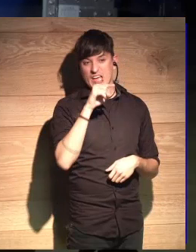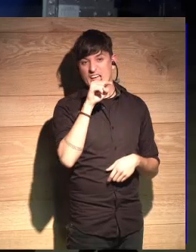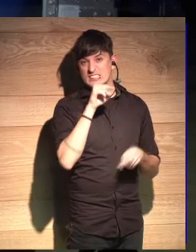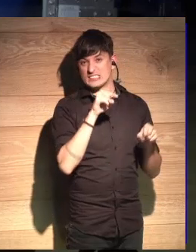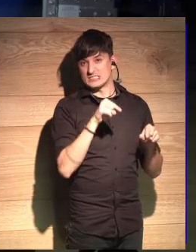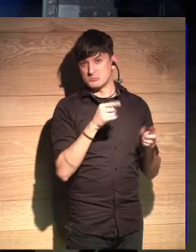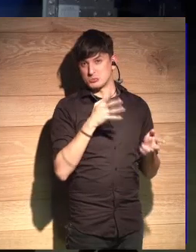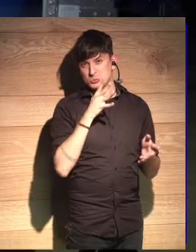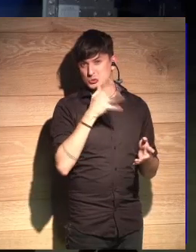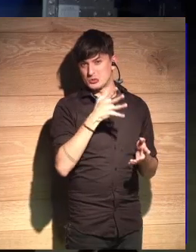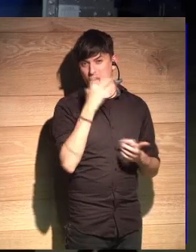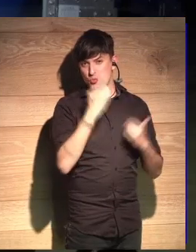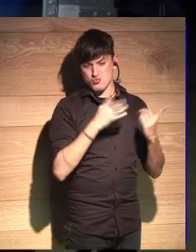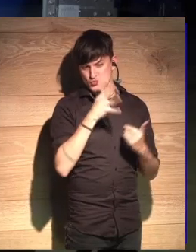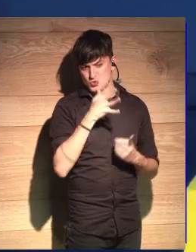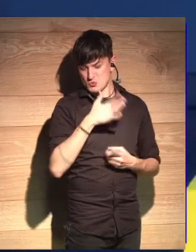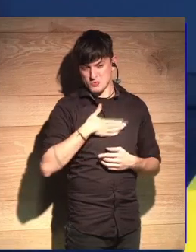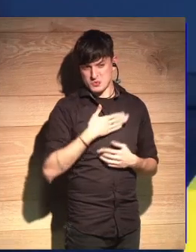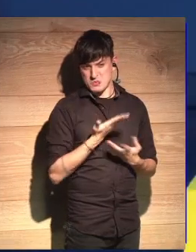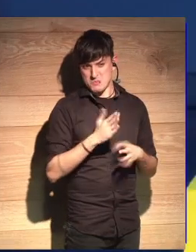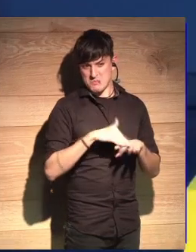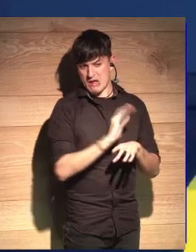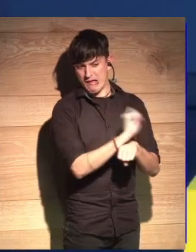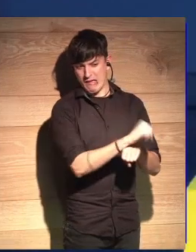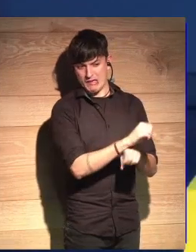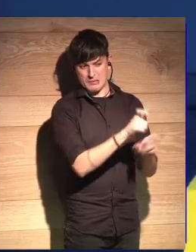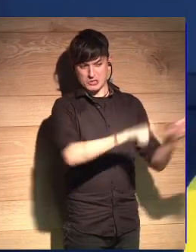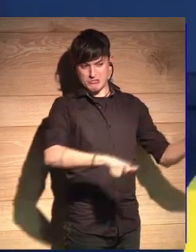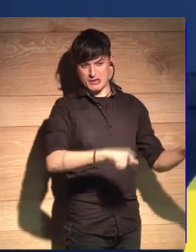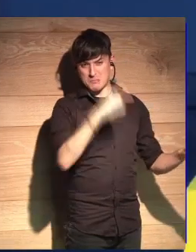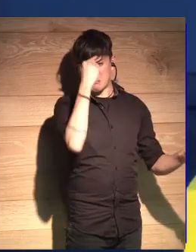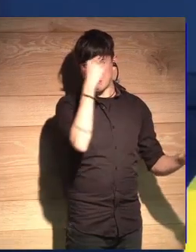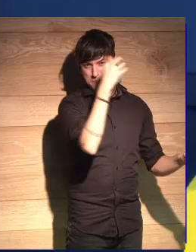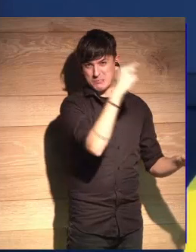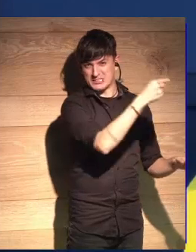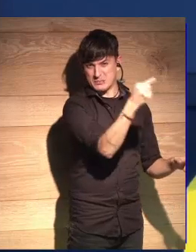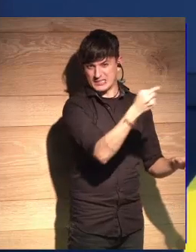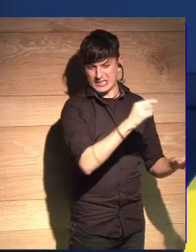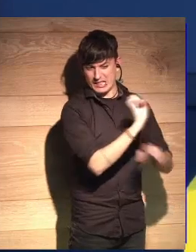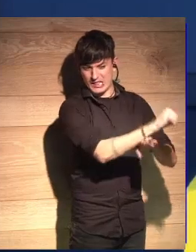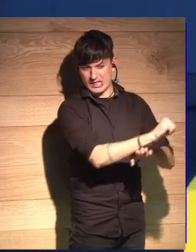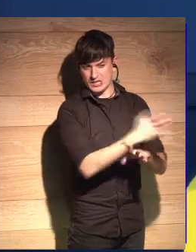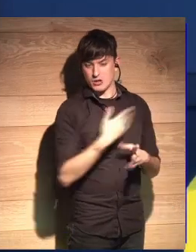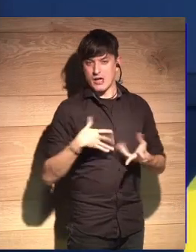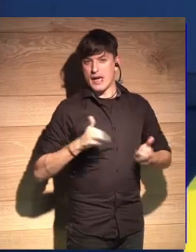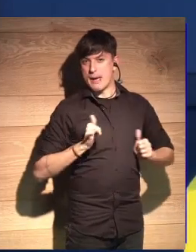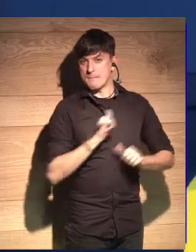saying that these are some of my reasons to ignore pessimists and